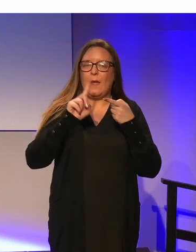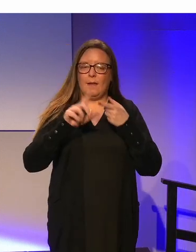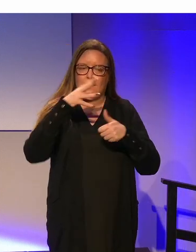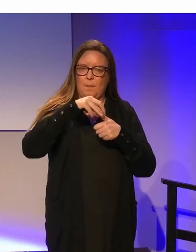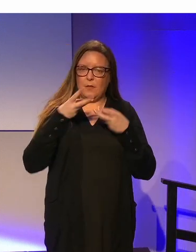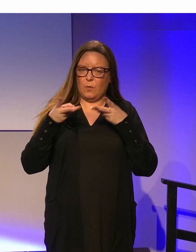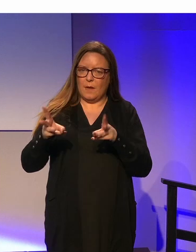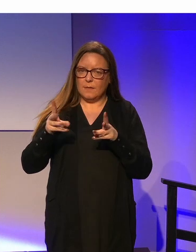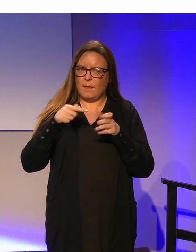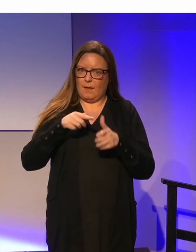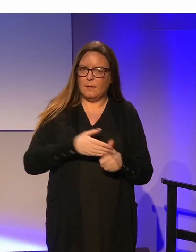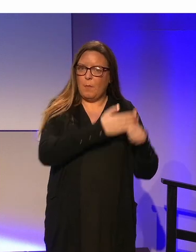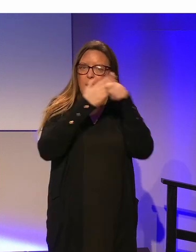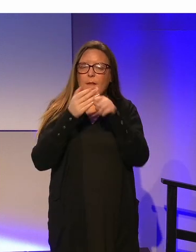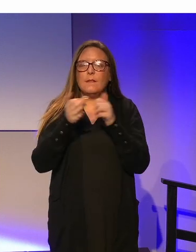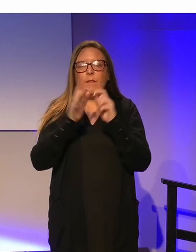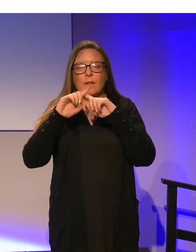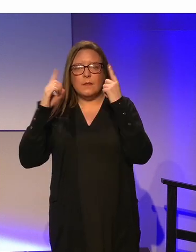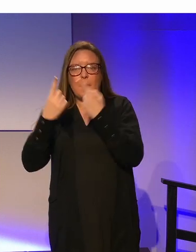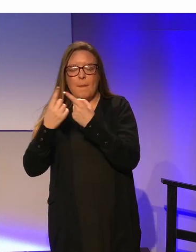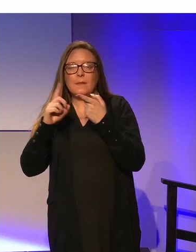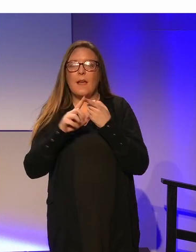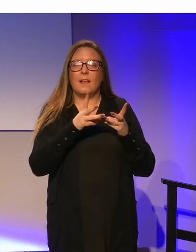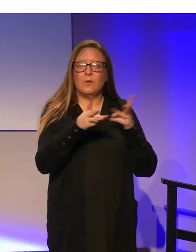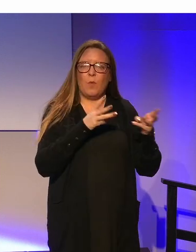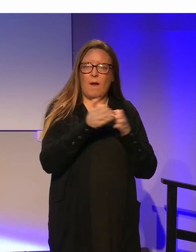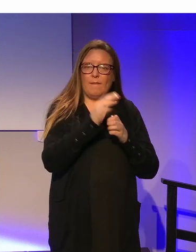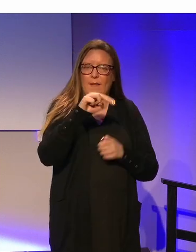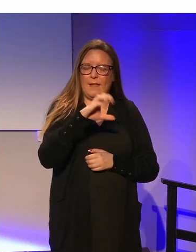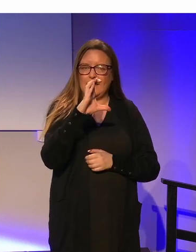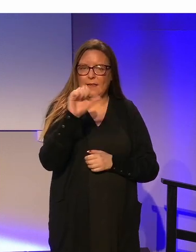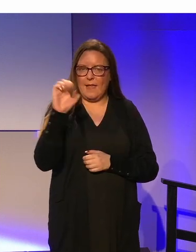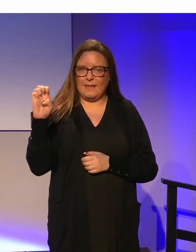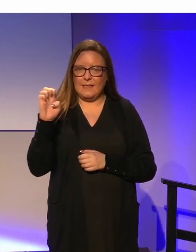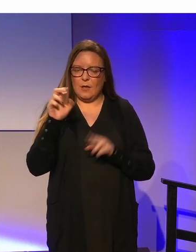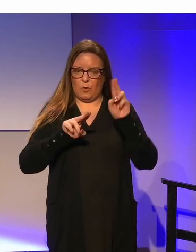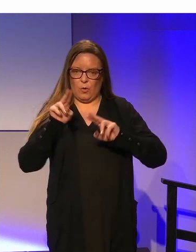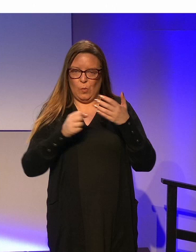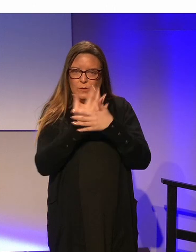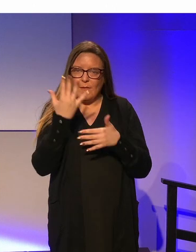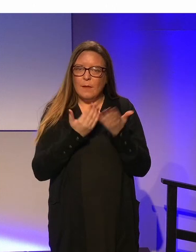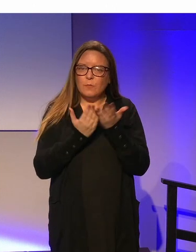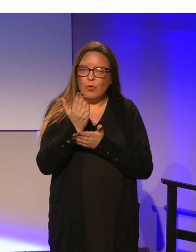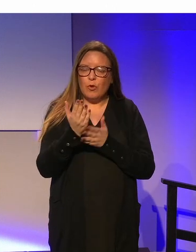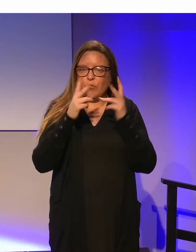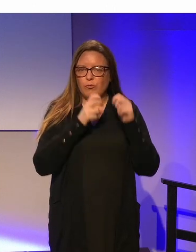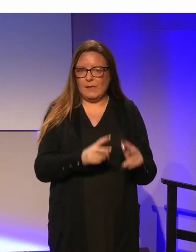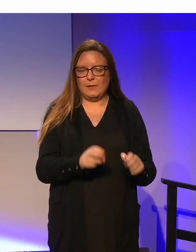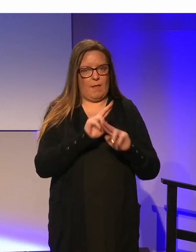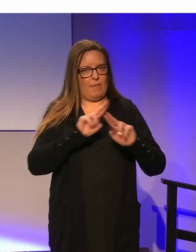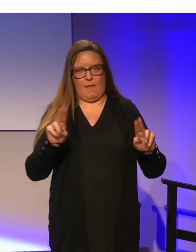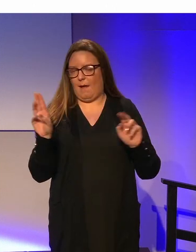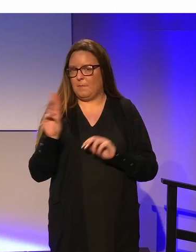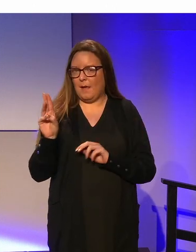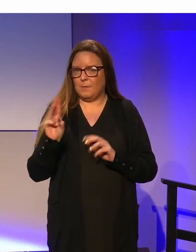And without the work that the NCSC does with regard to new developments through research, it would not be